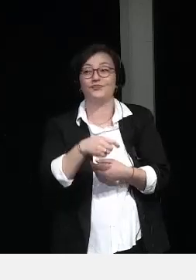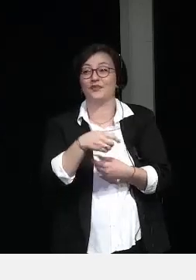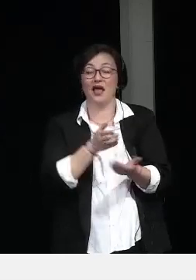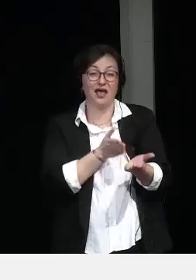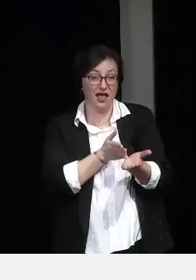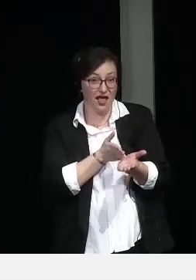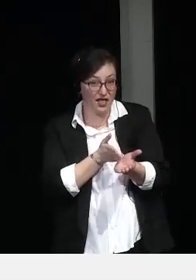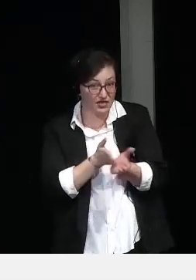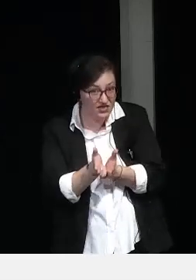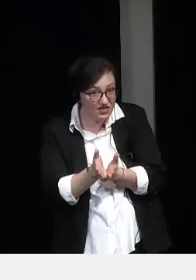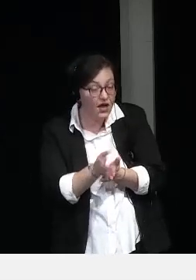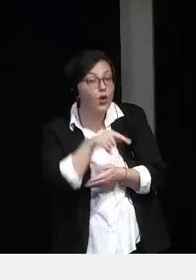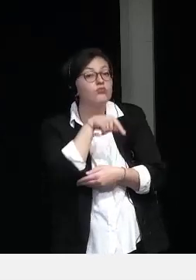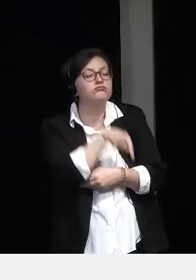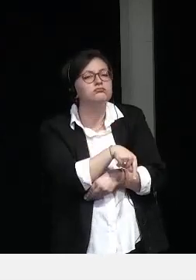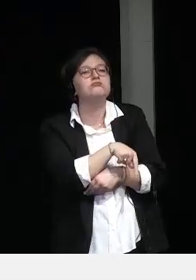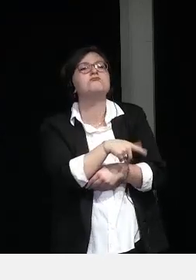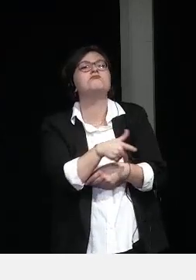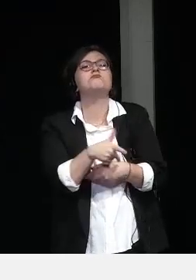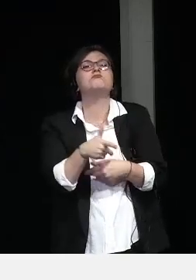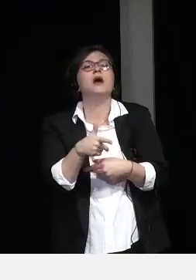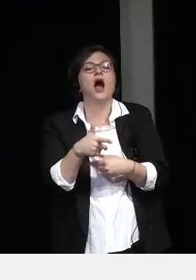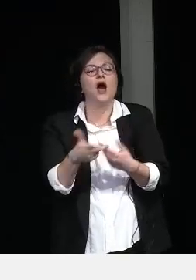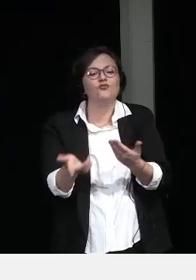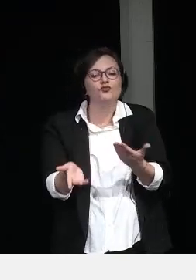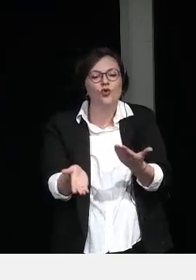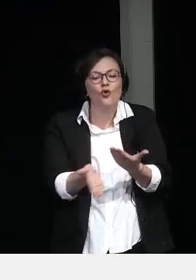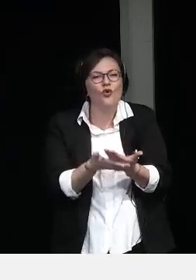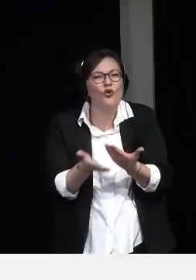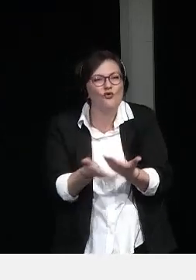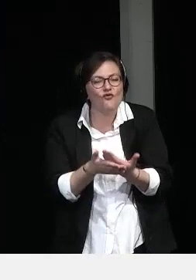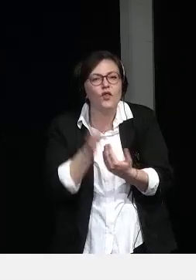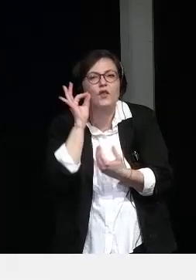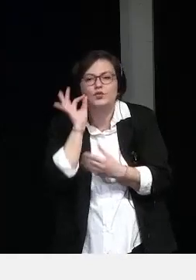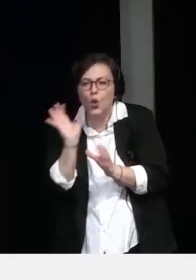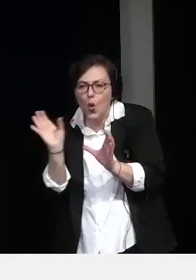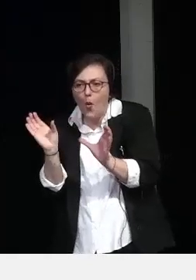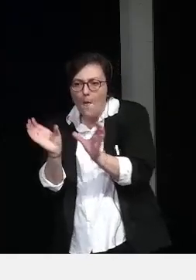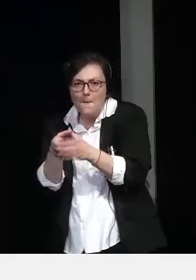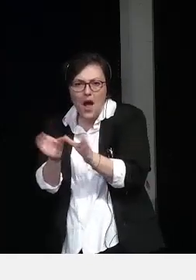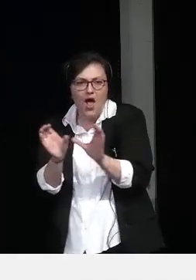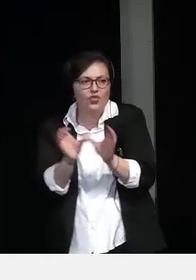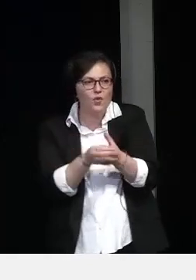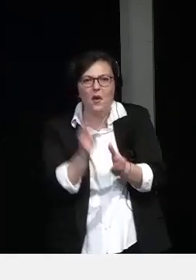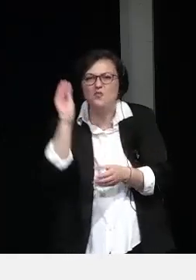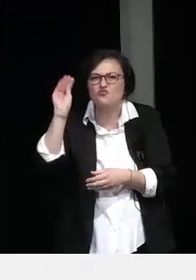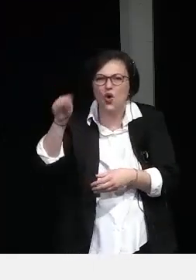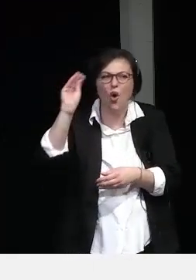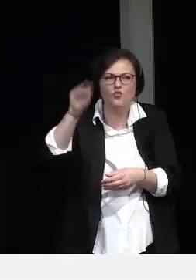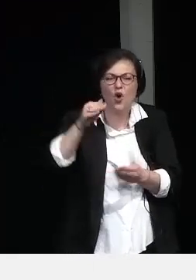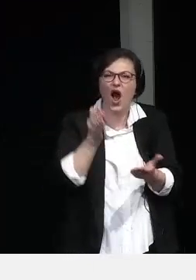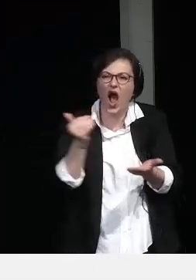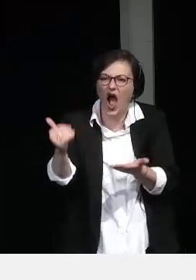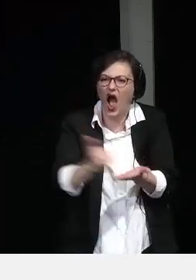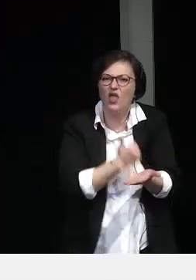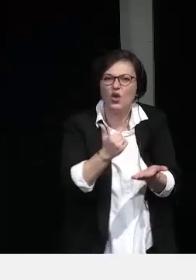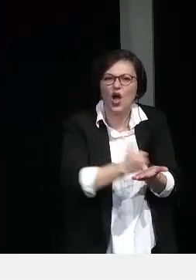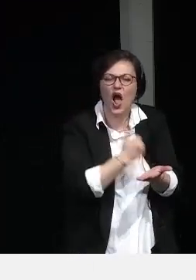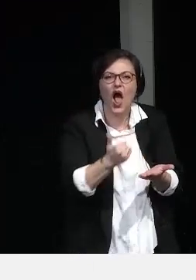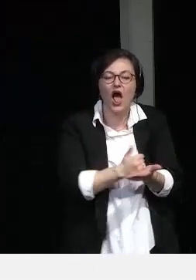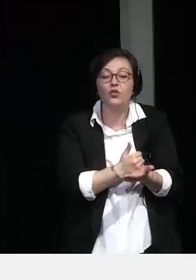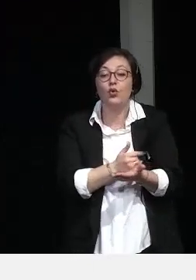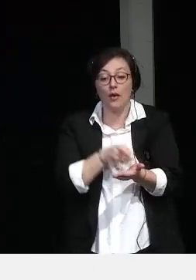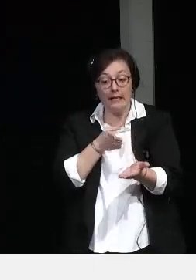by historical injustices? Well, there are plenty of literature about it. Just think about Argentina,